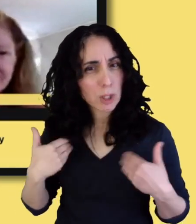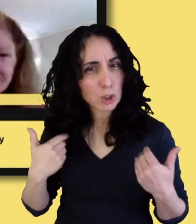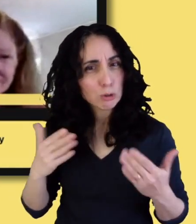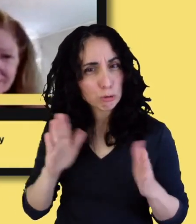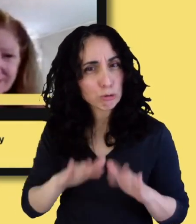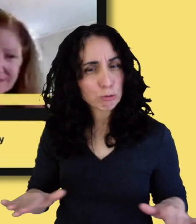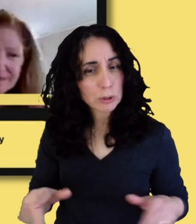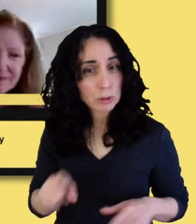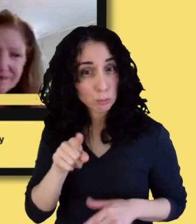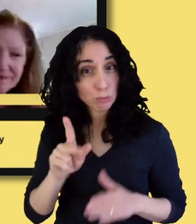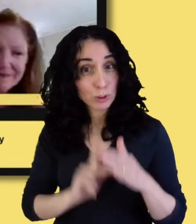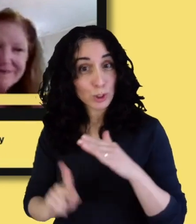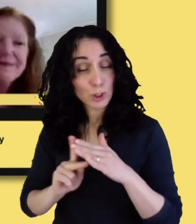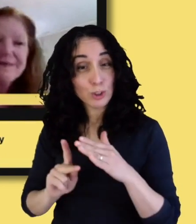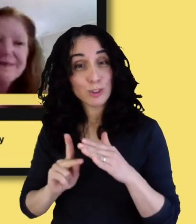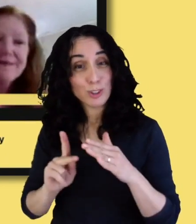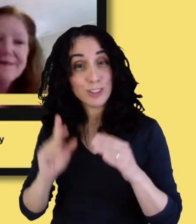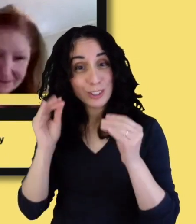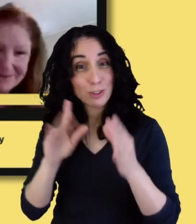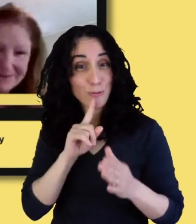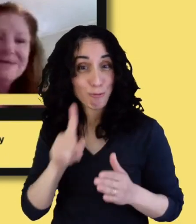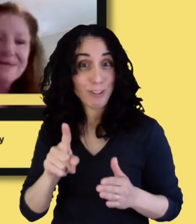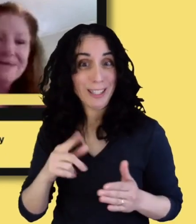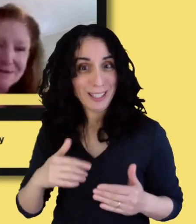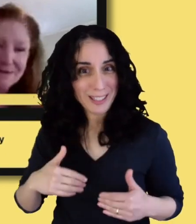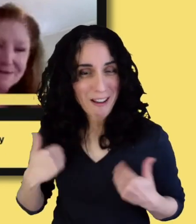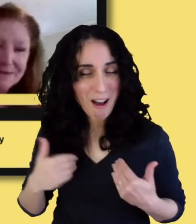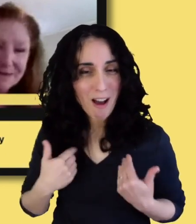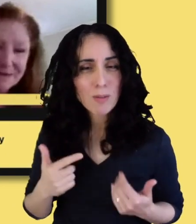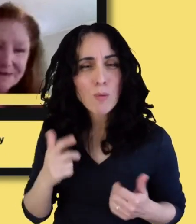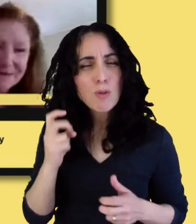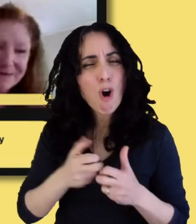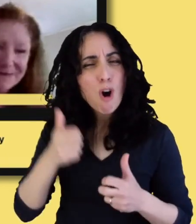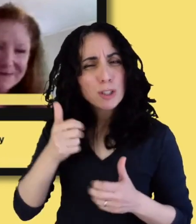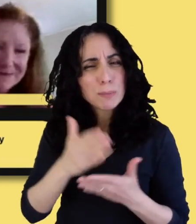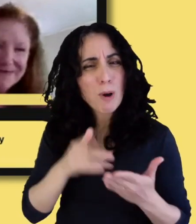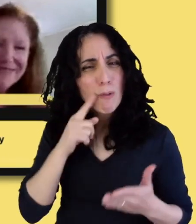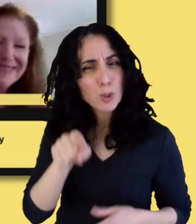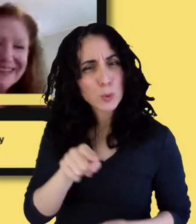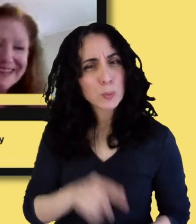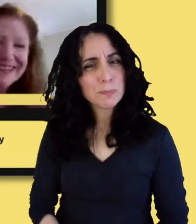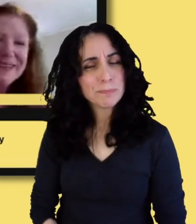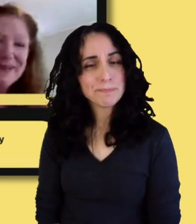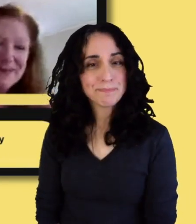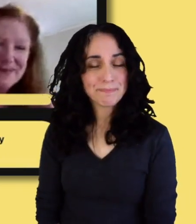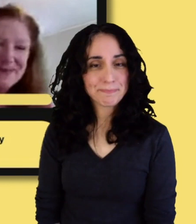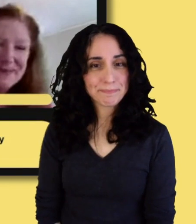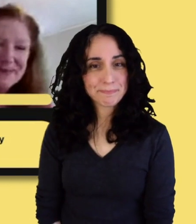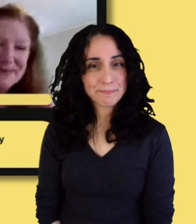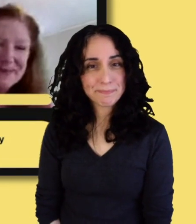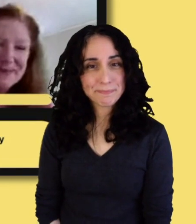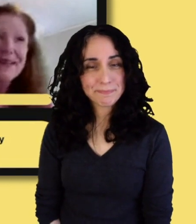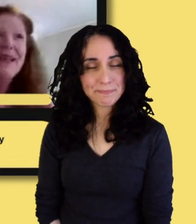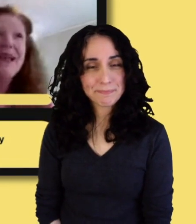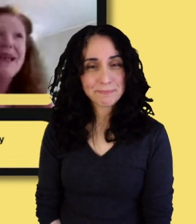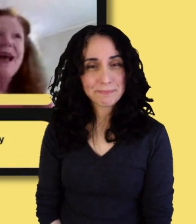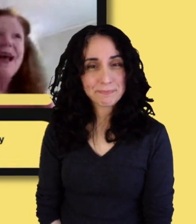you are a kindergarten teacher, so you're really young. And what's been the hardest part for you?